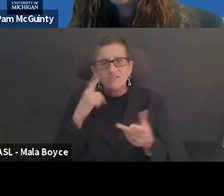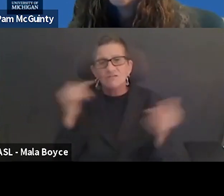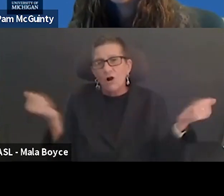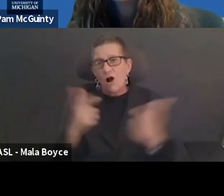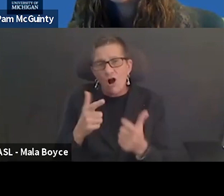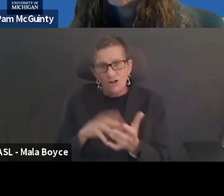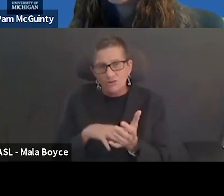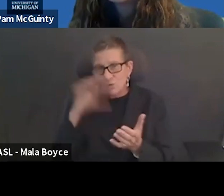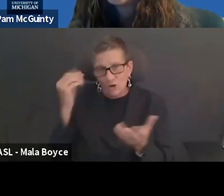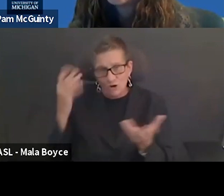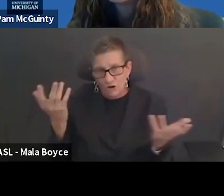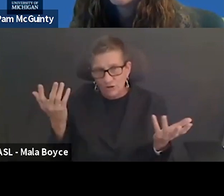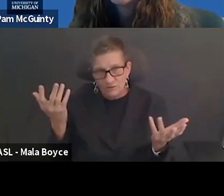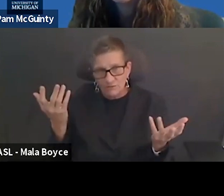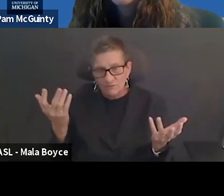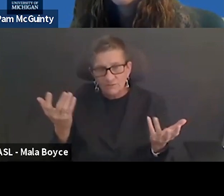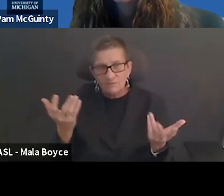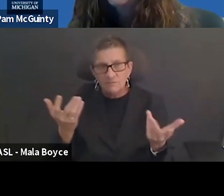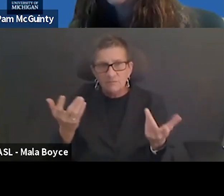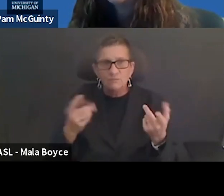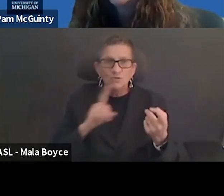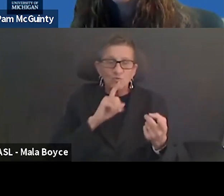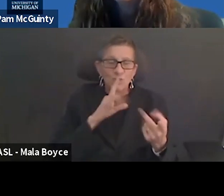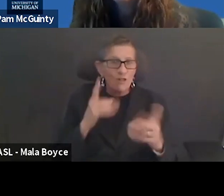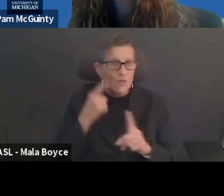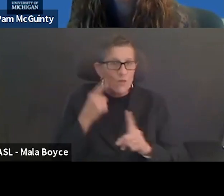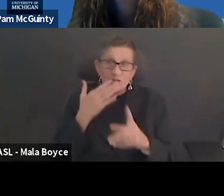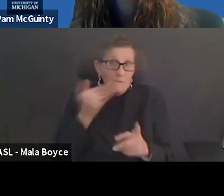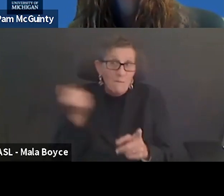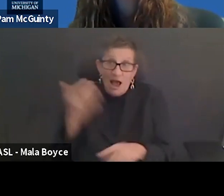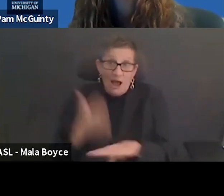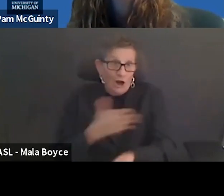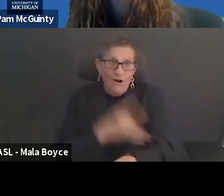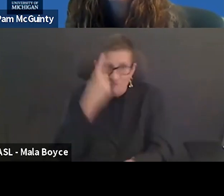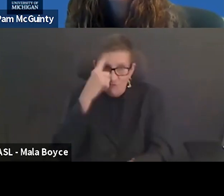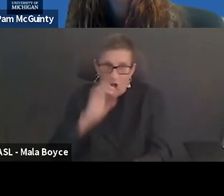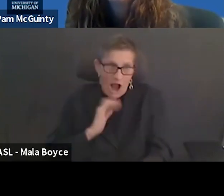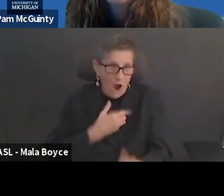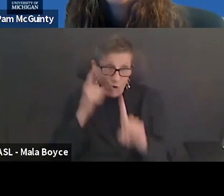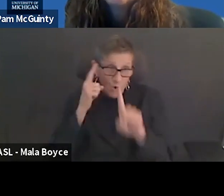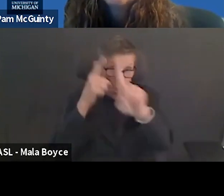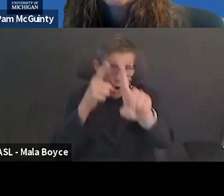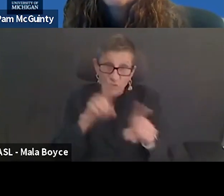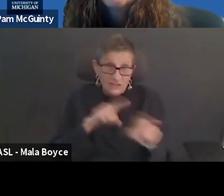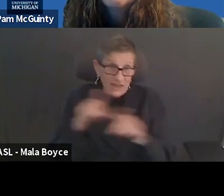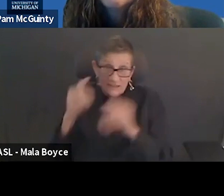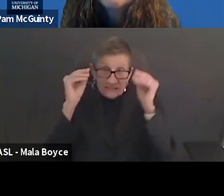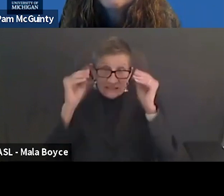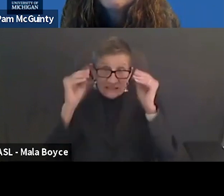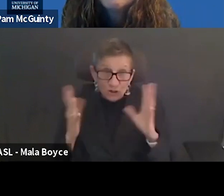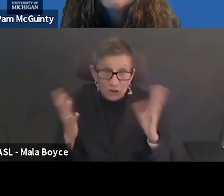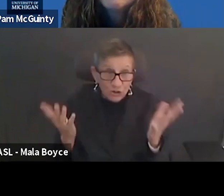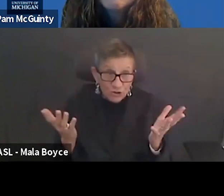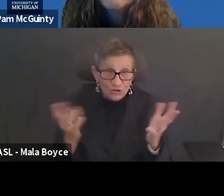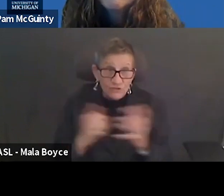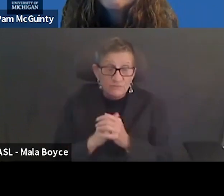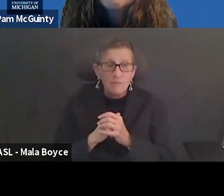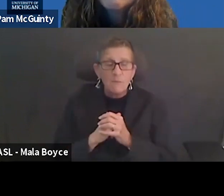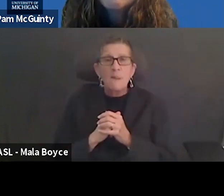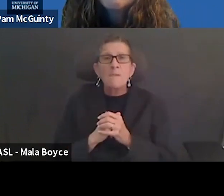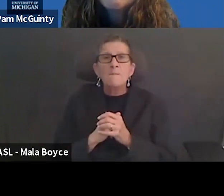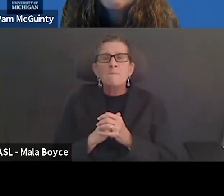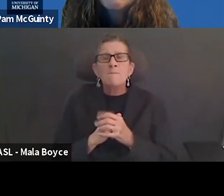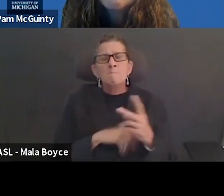for the goals that we have ideally as teachers. In terms